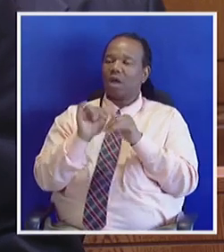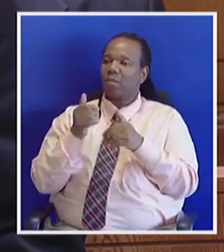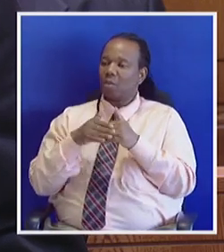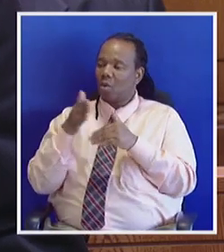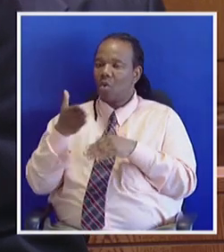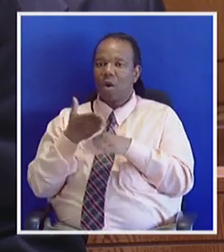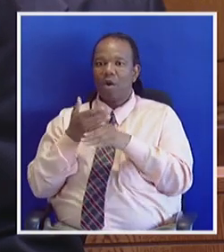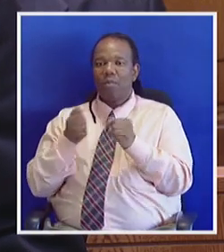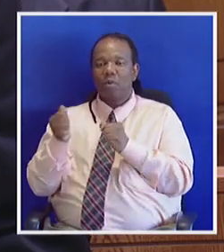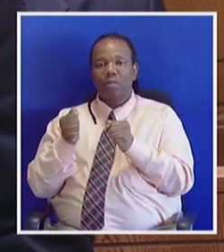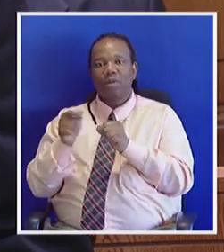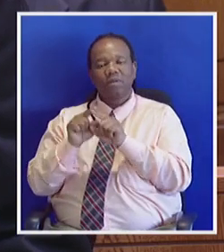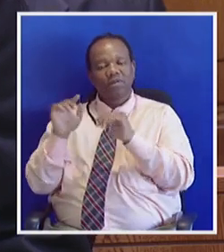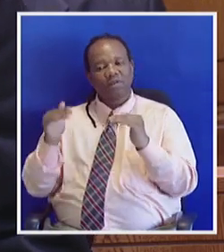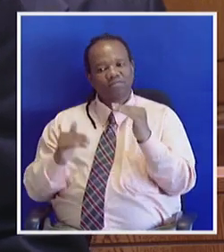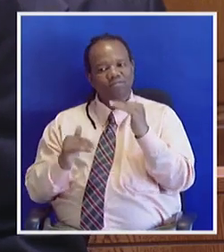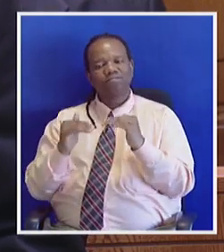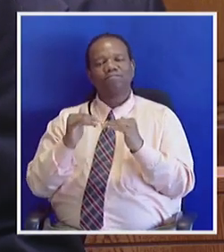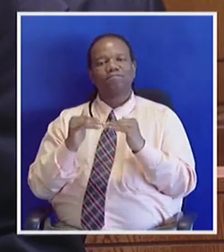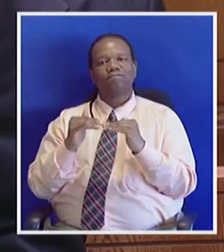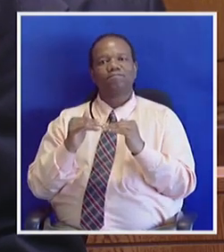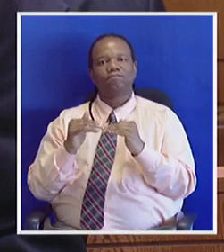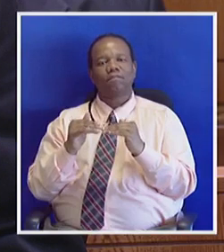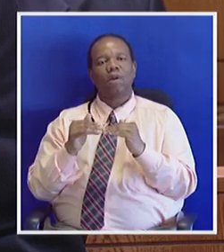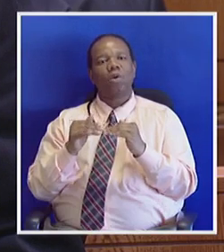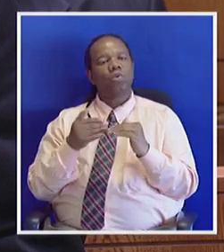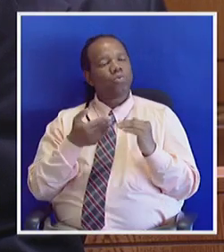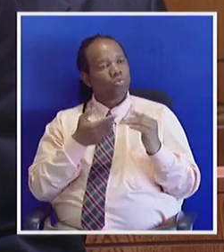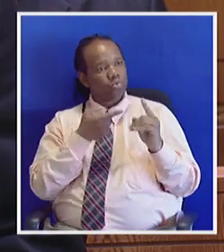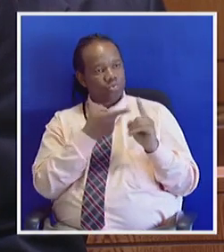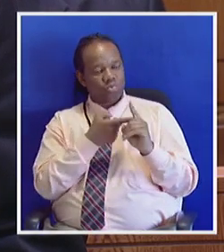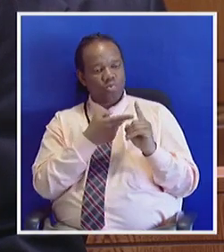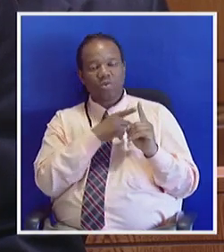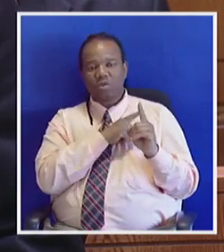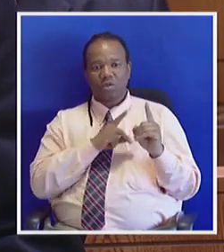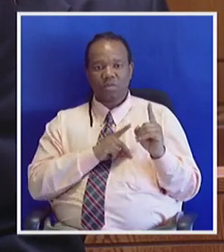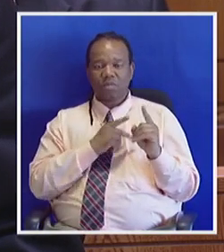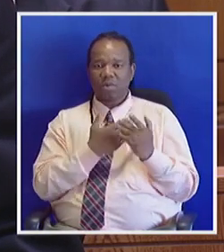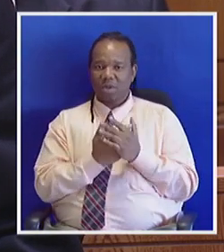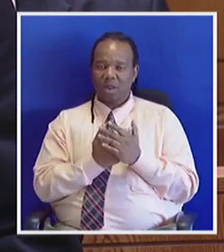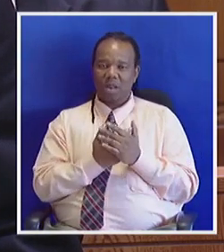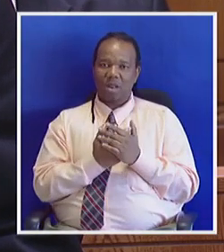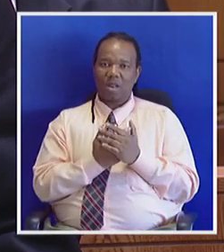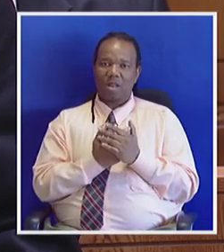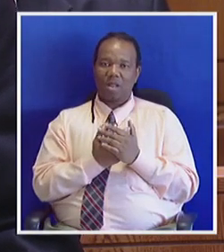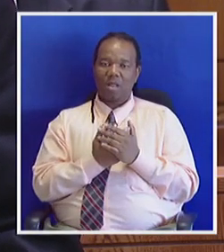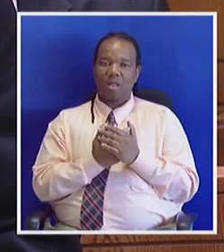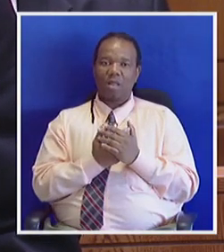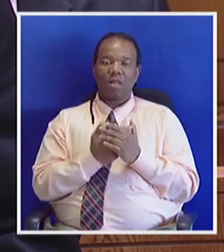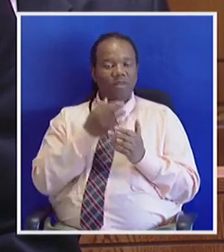eliminate inequality. Can the Honorable Deputy President give assurance that the government will be able to